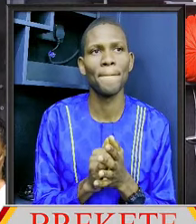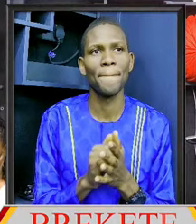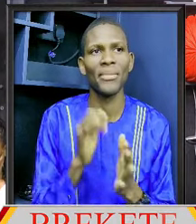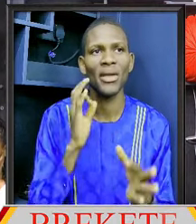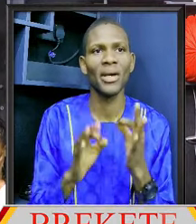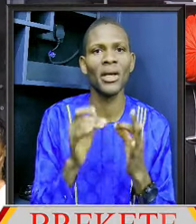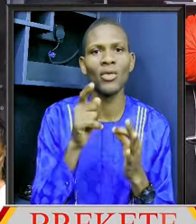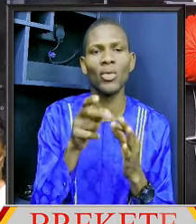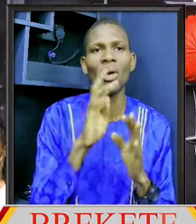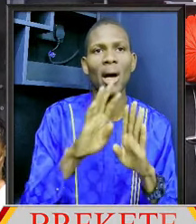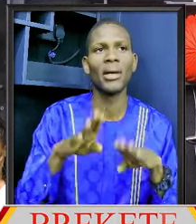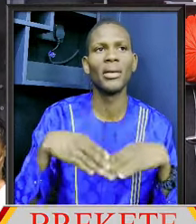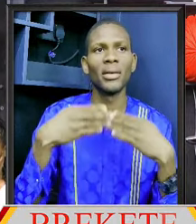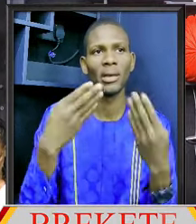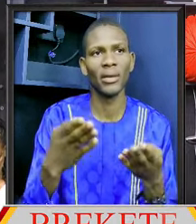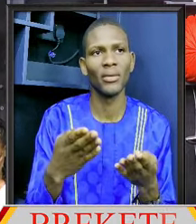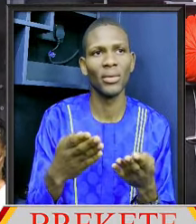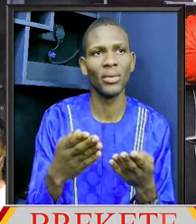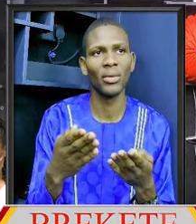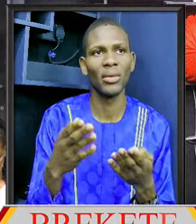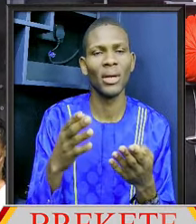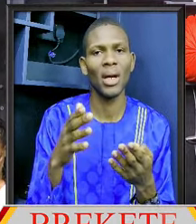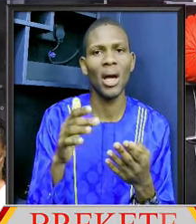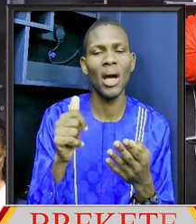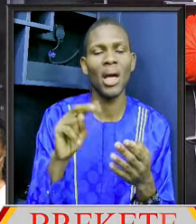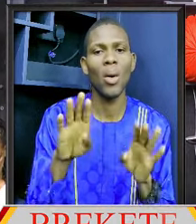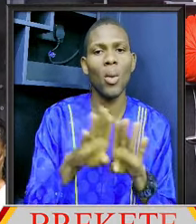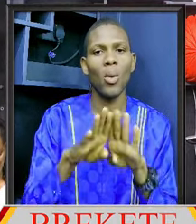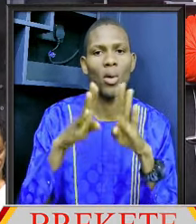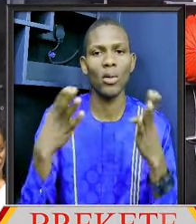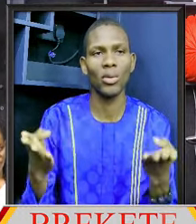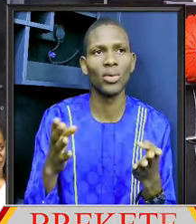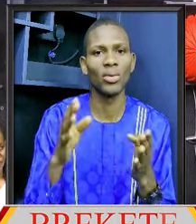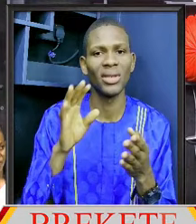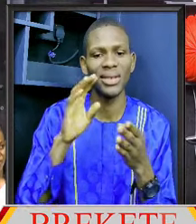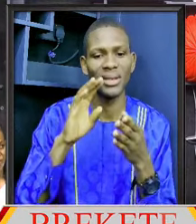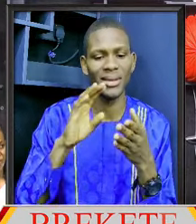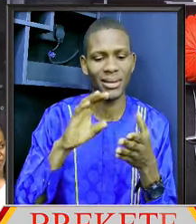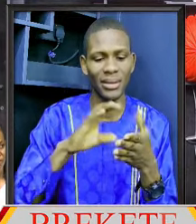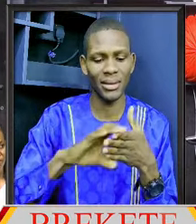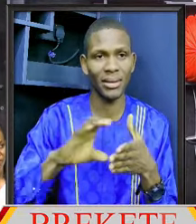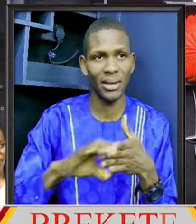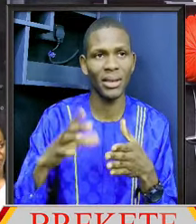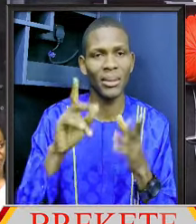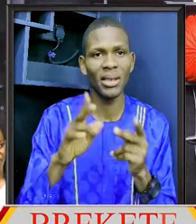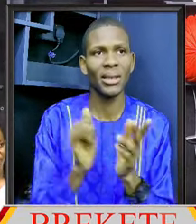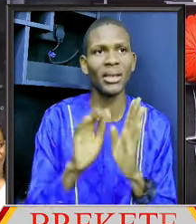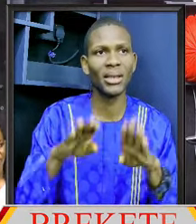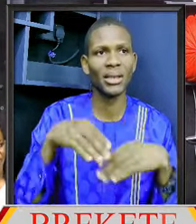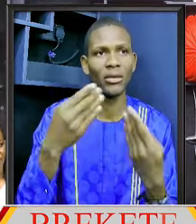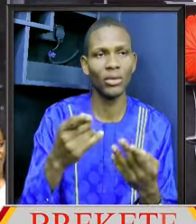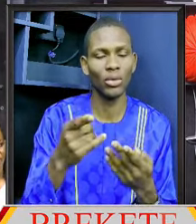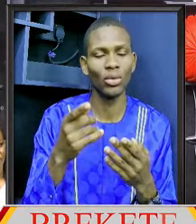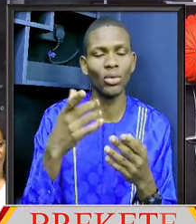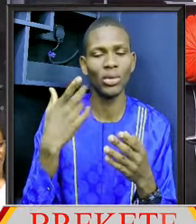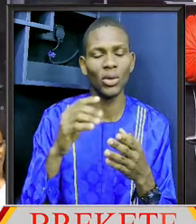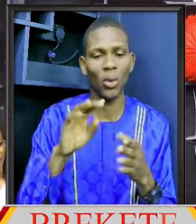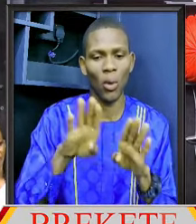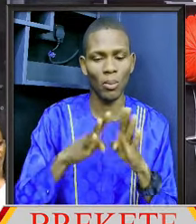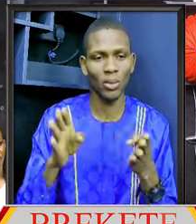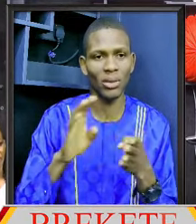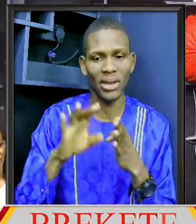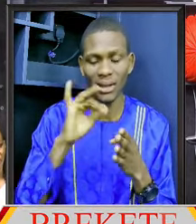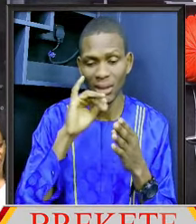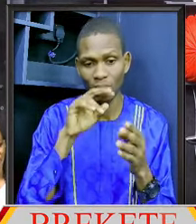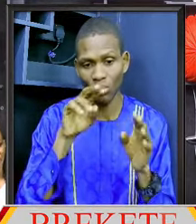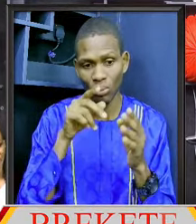if you are given an open check, the person that gave you the open check is monitoring the account